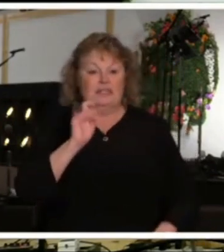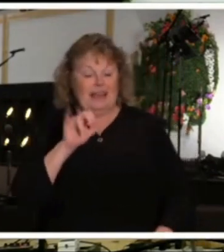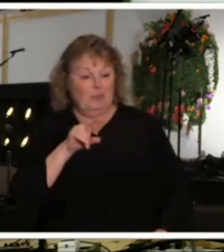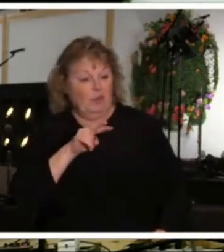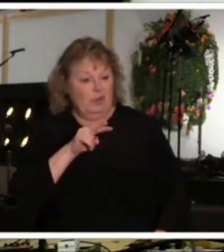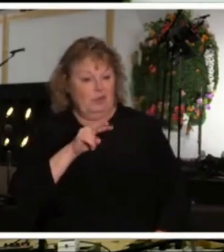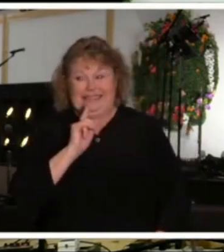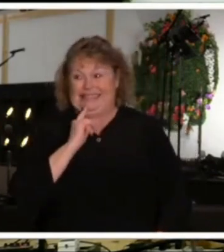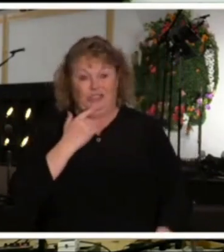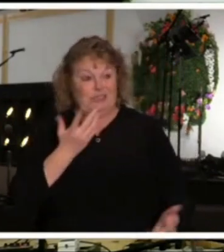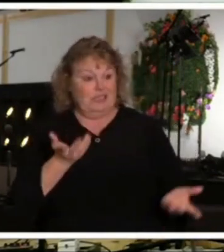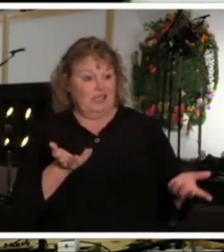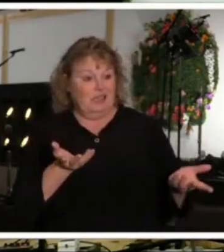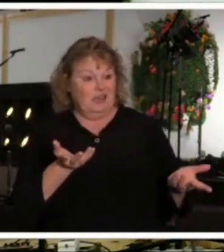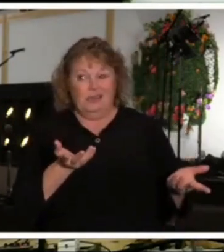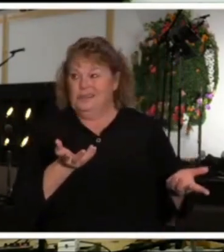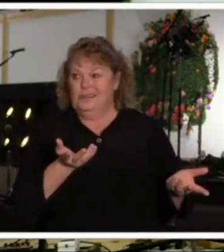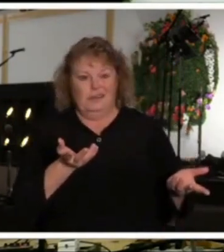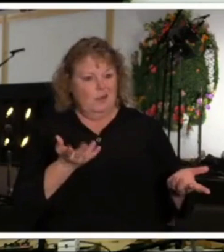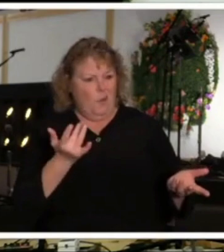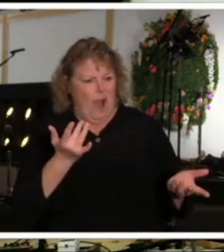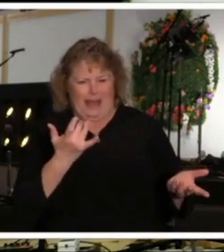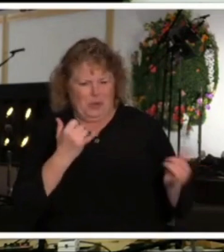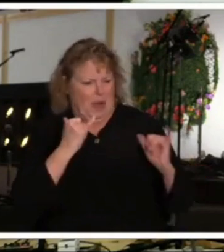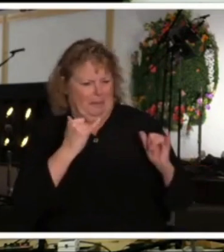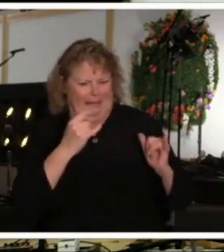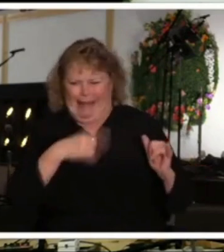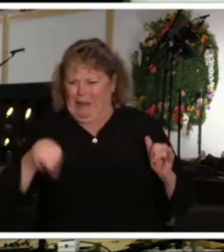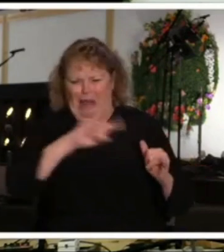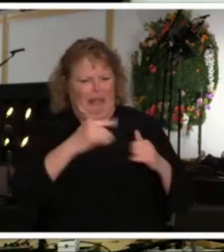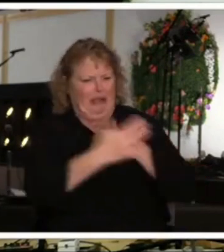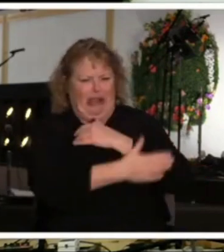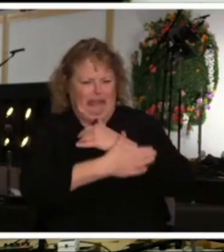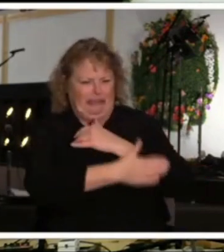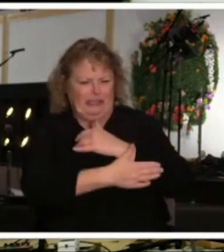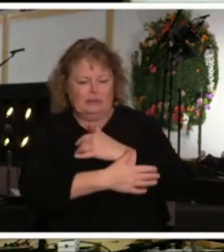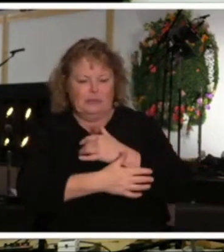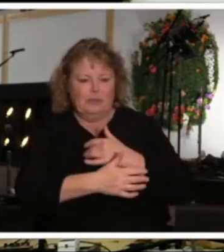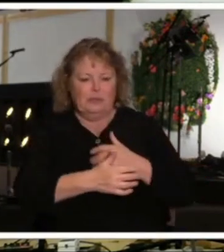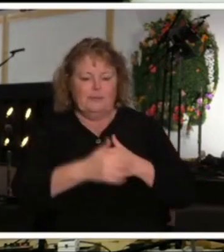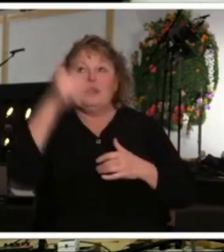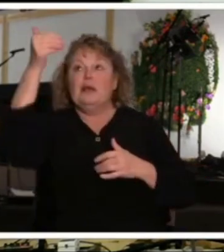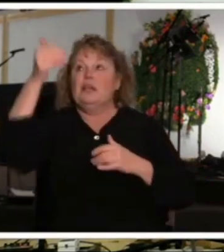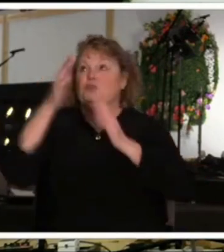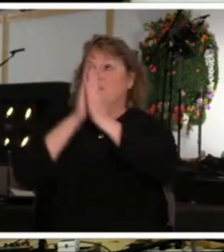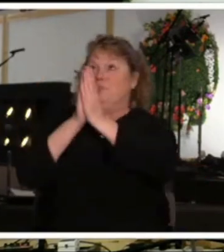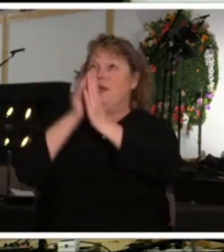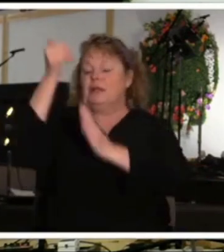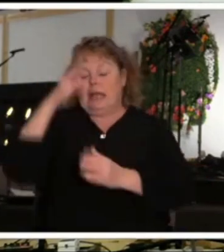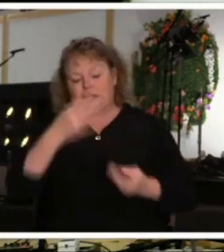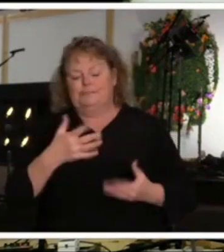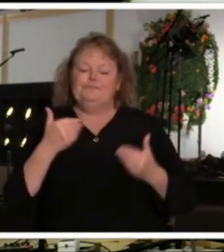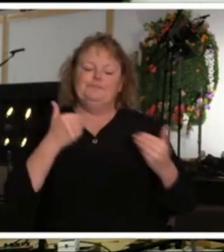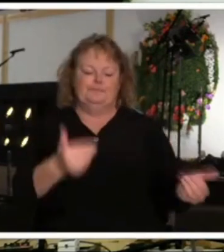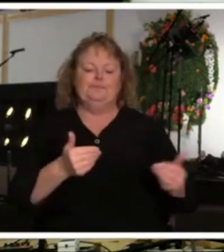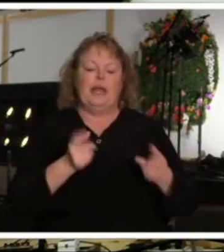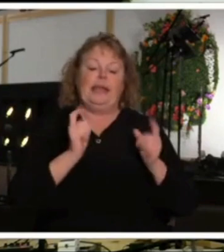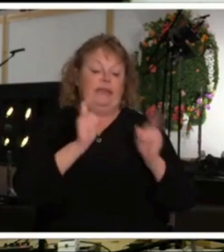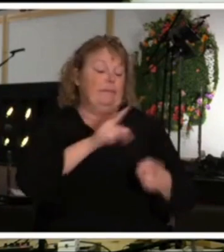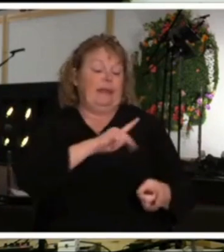disappointed. Like, what you mean? You want to be like everybody else? But God told him, go ahead and let them have a